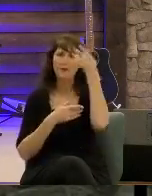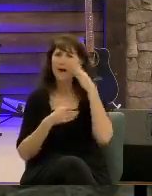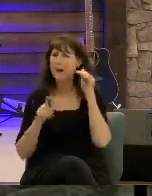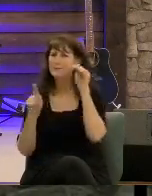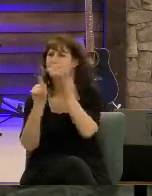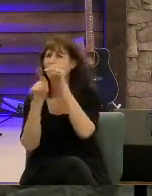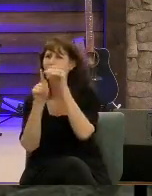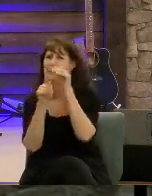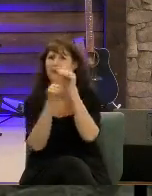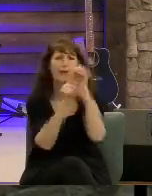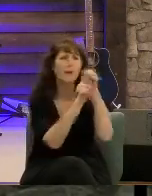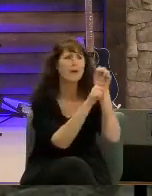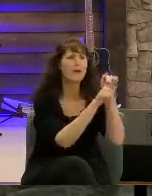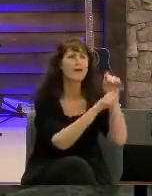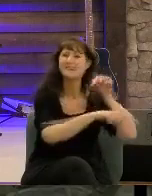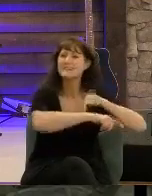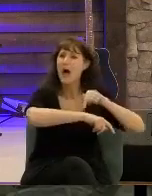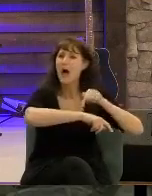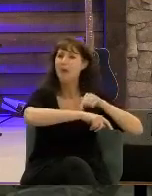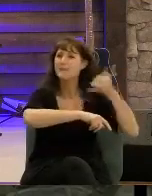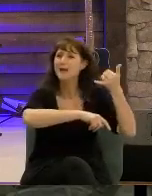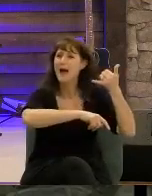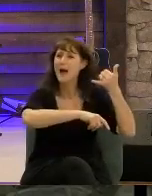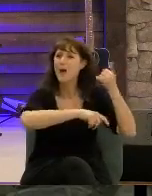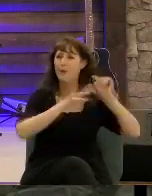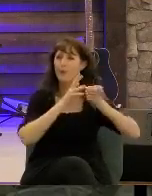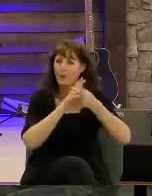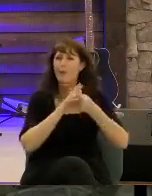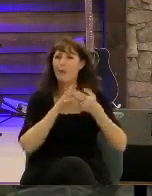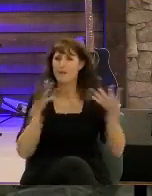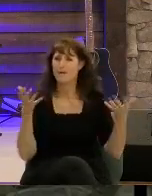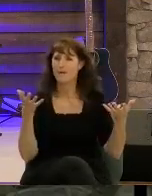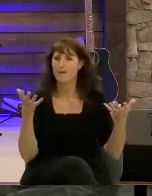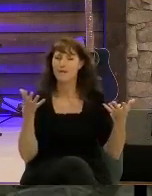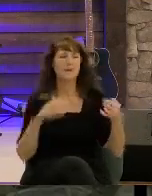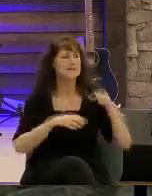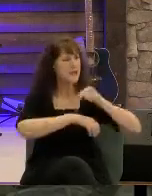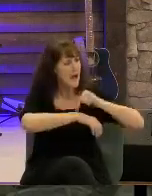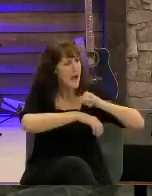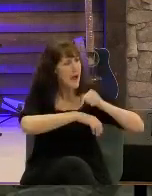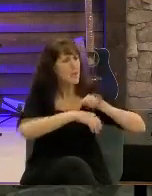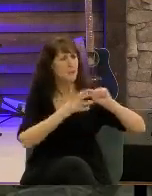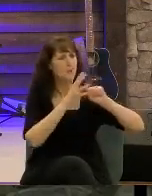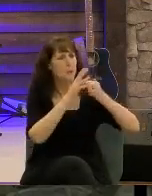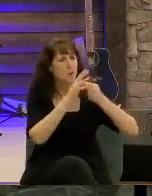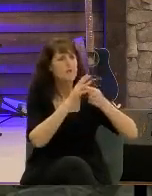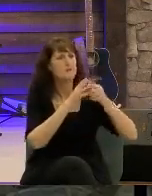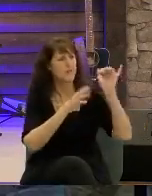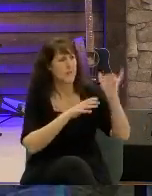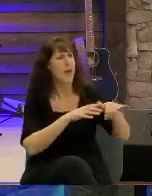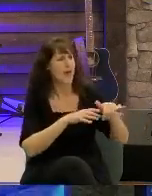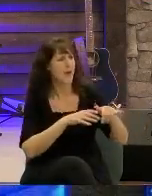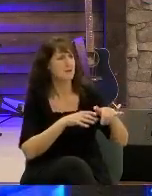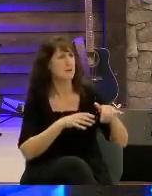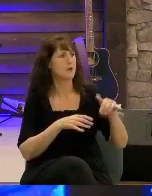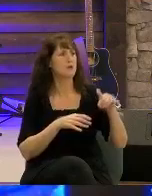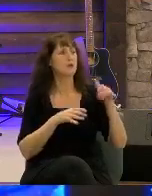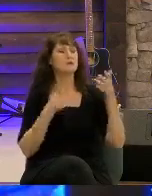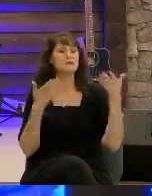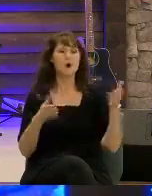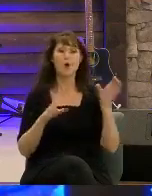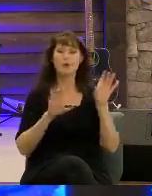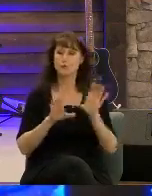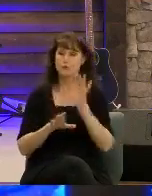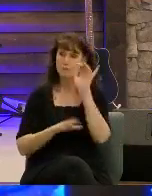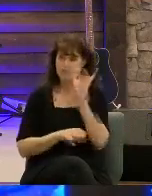in, it's time. It's time to move into that. Okay. It's time to move into that. Okay. So to do that, all